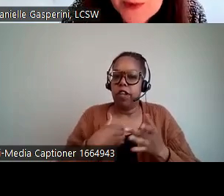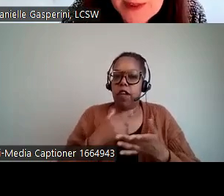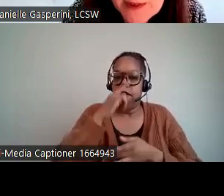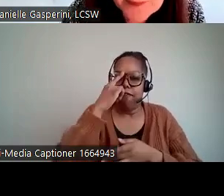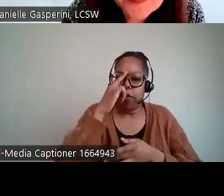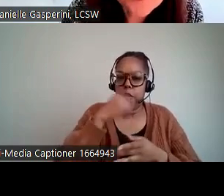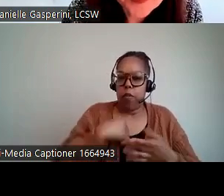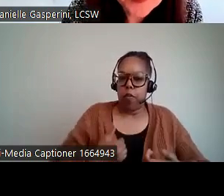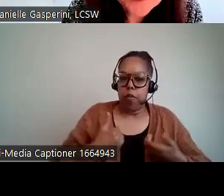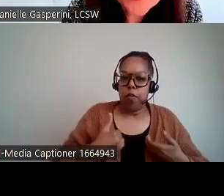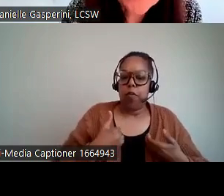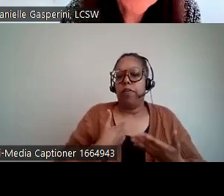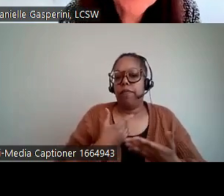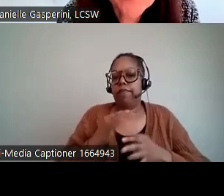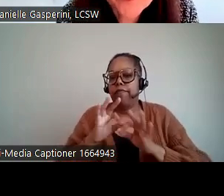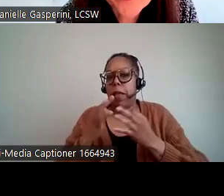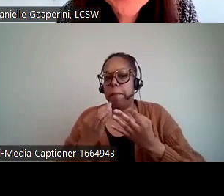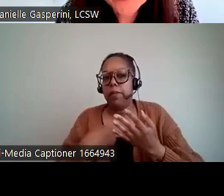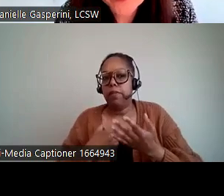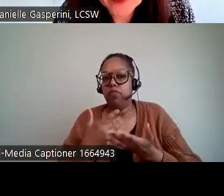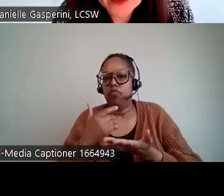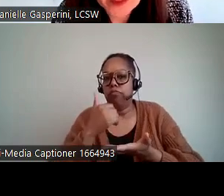therapeutic services.